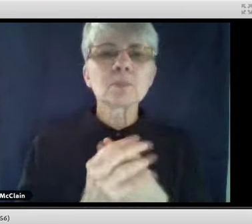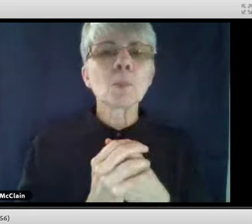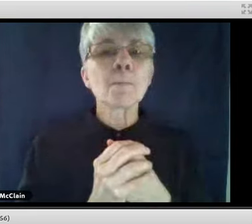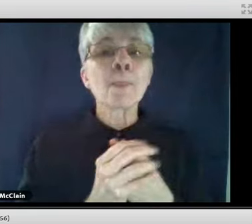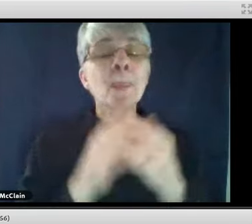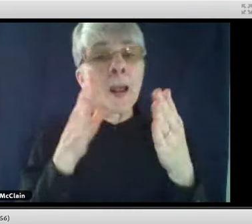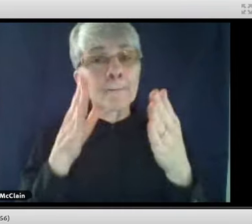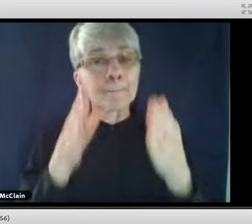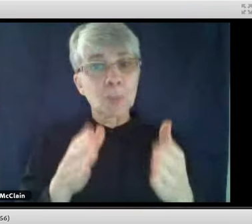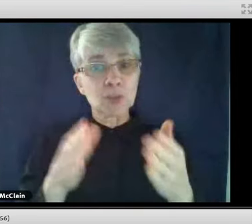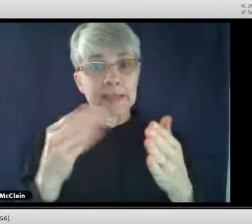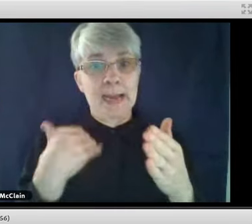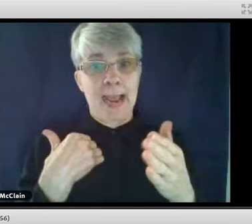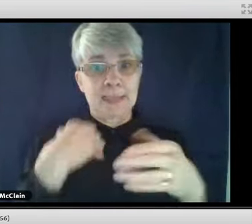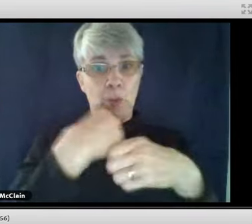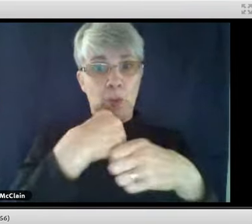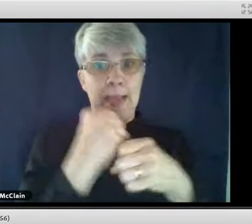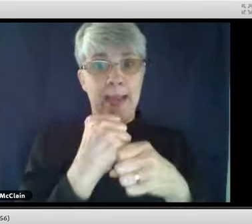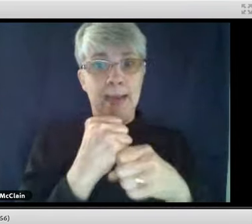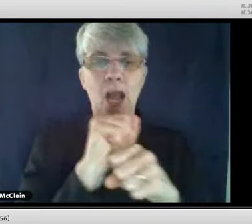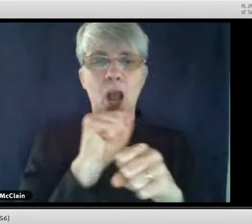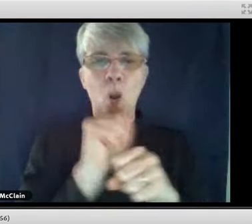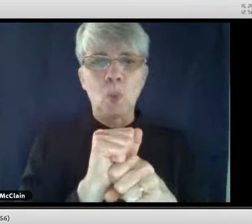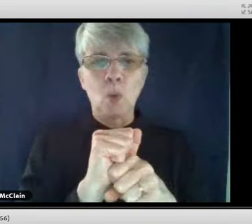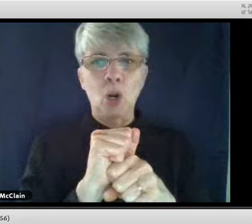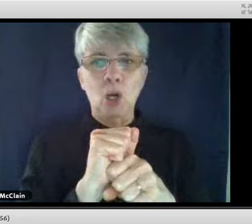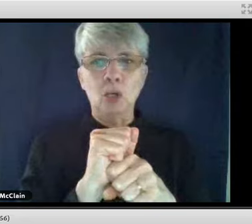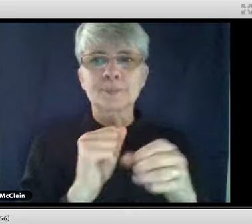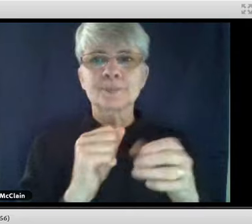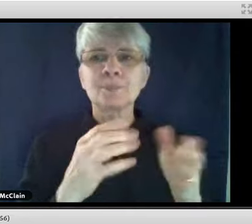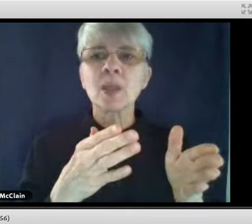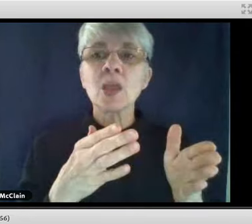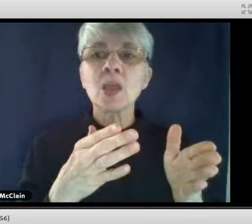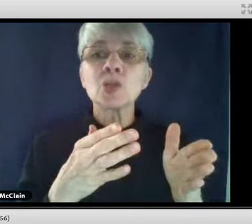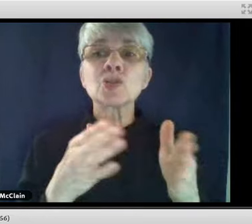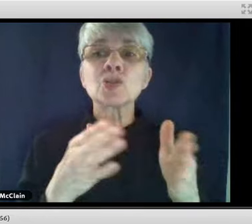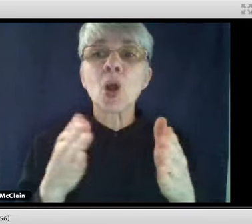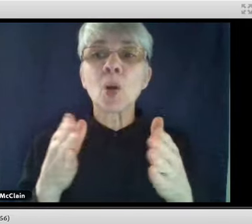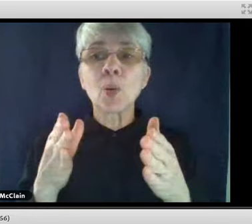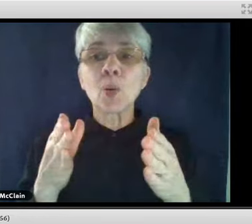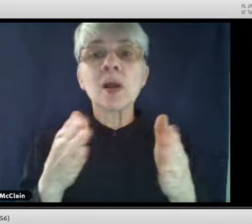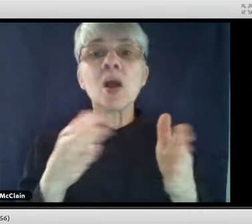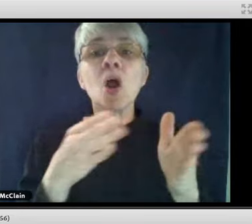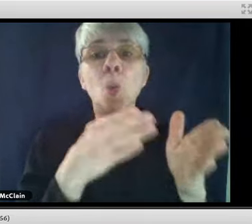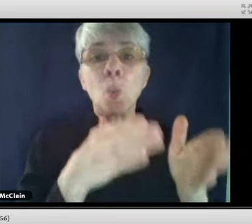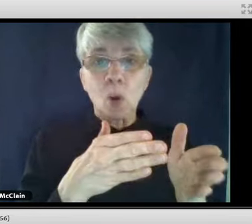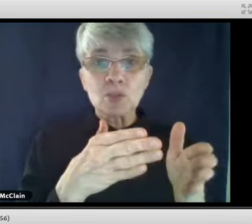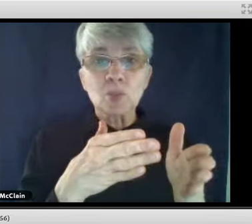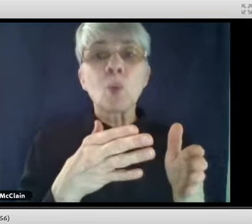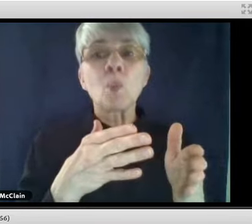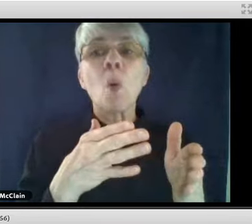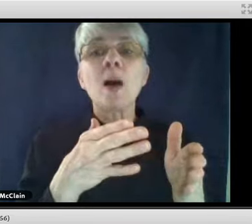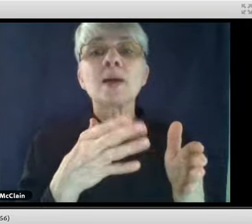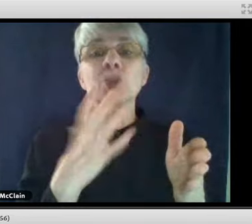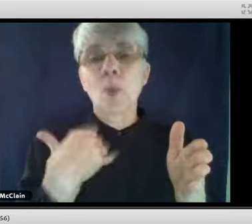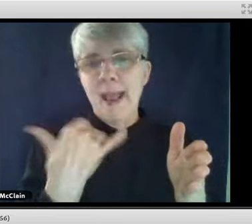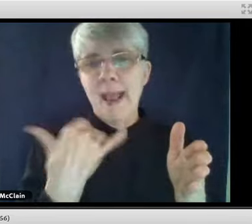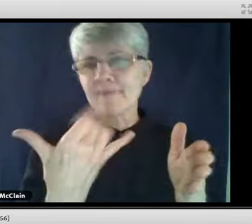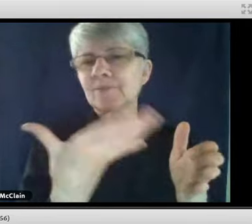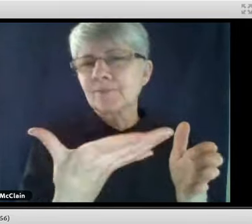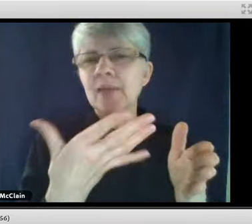person entity has created a work entity, right? So works are in group 1. So we have here like a